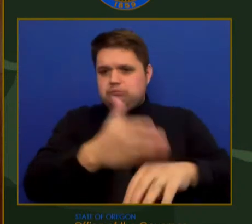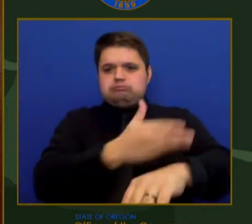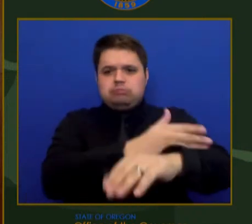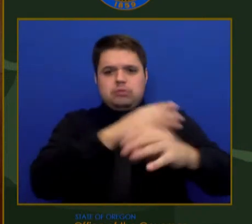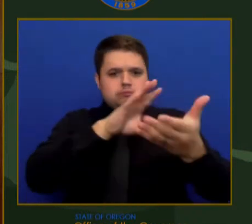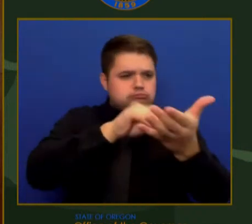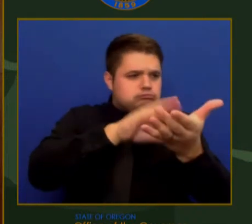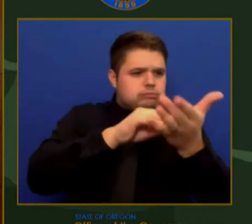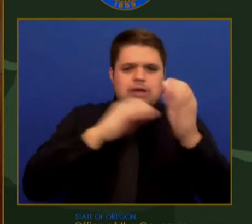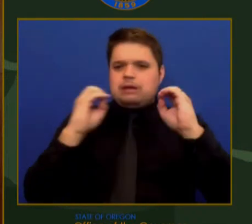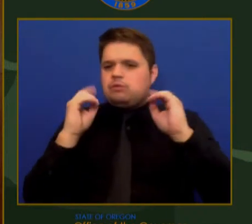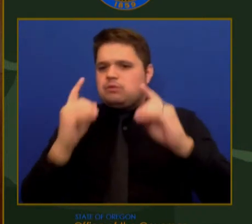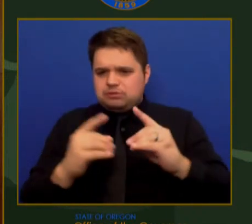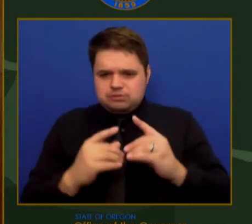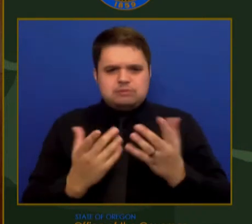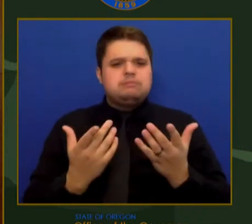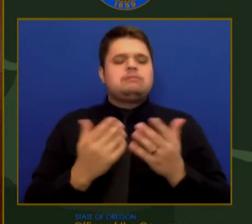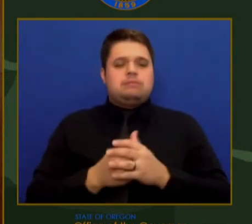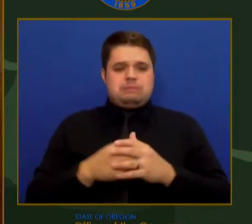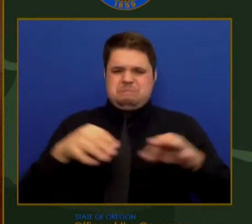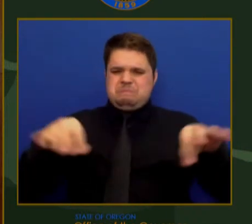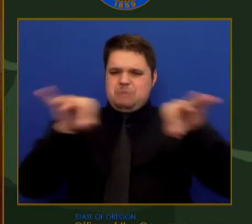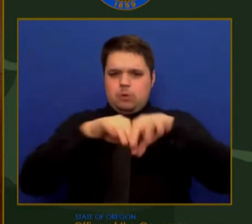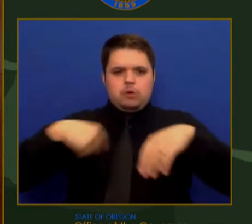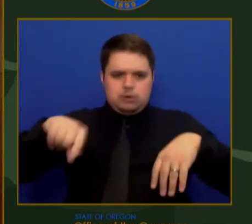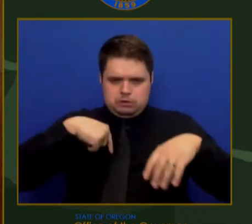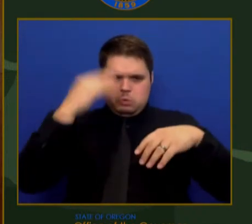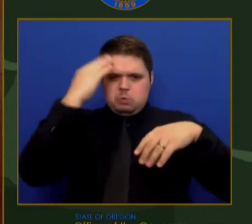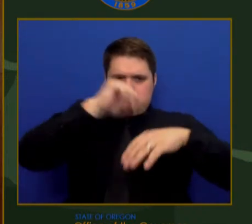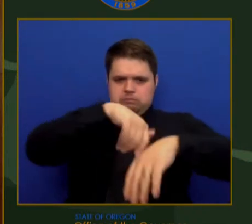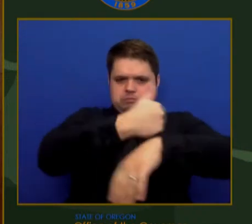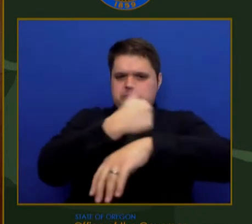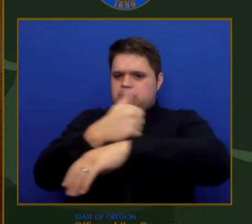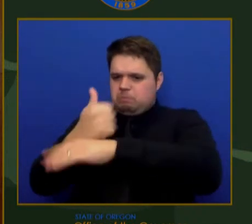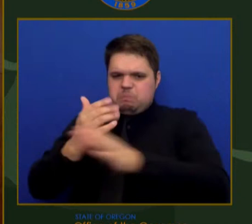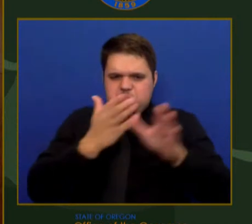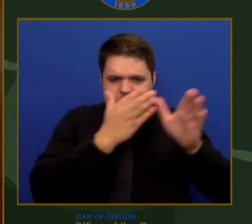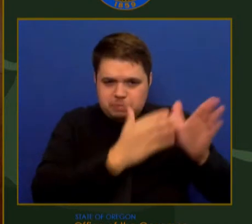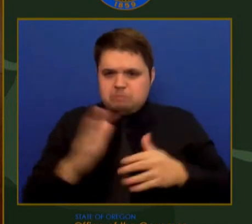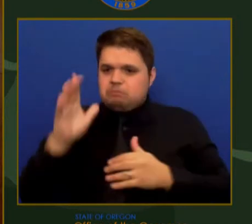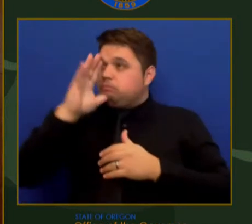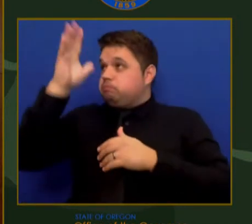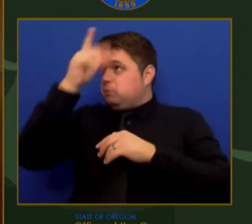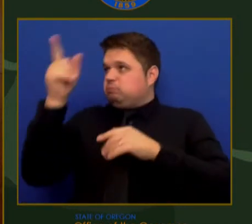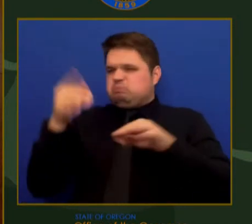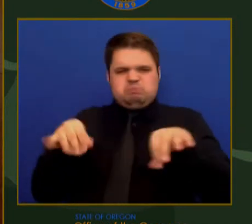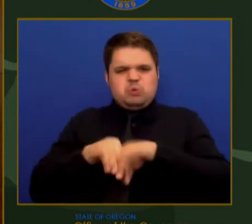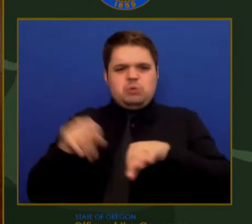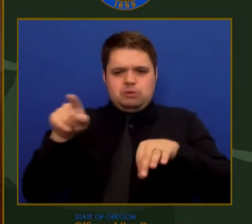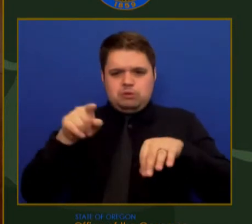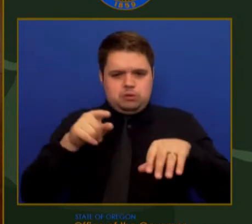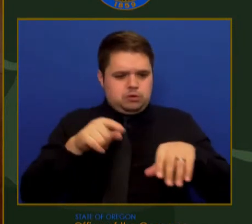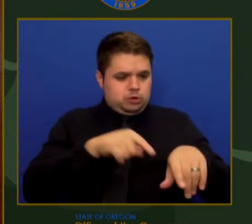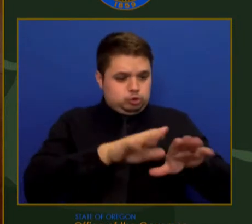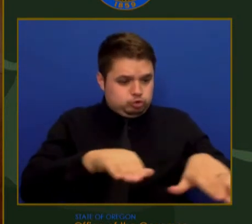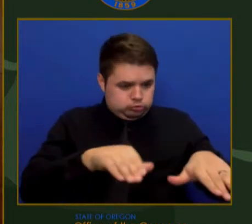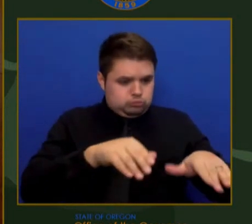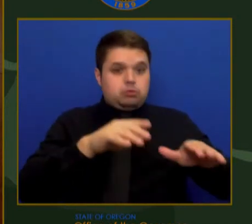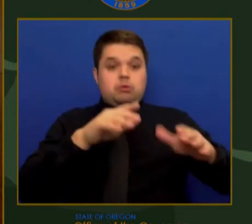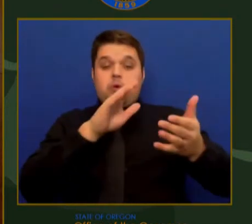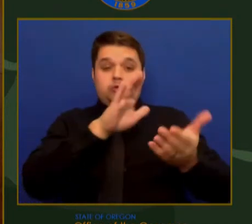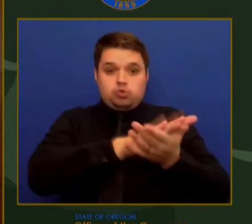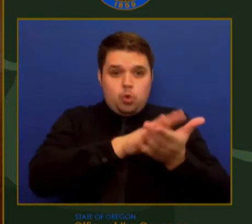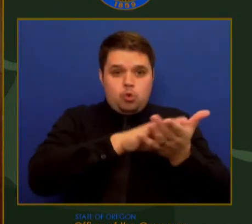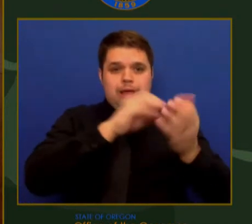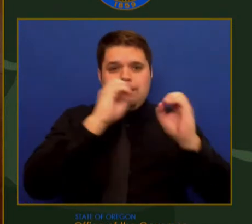parents, childcare is infrastructure. That's why, alongside Future Ready Oregon, I'm working